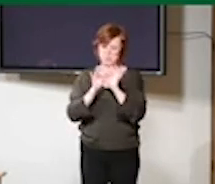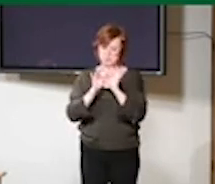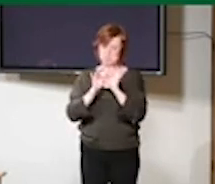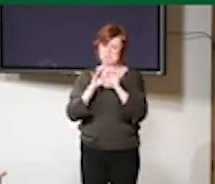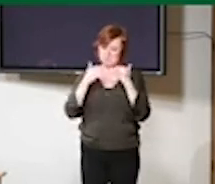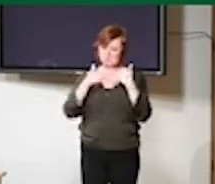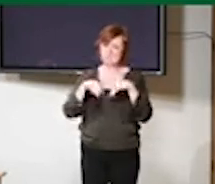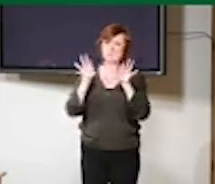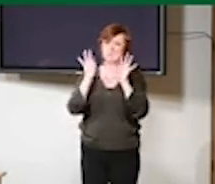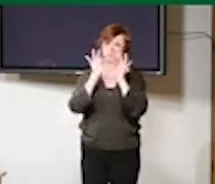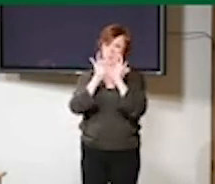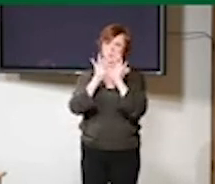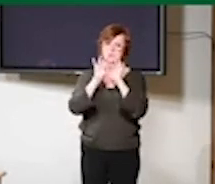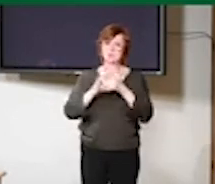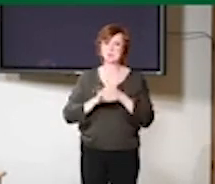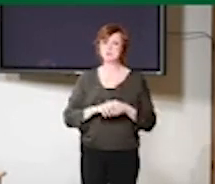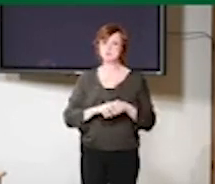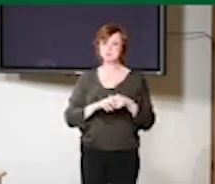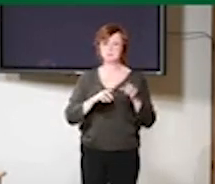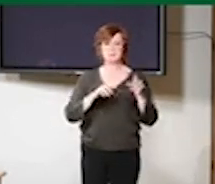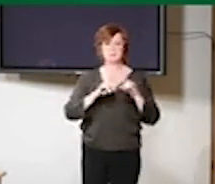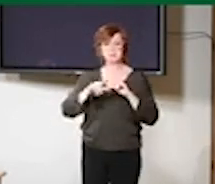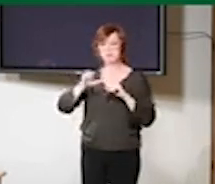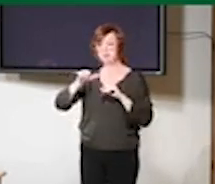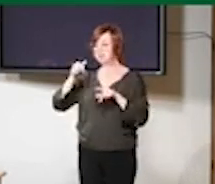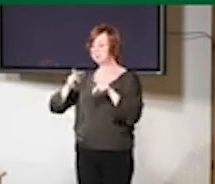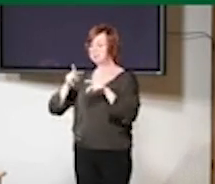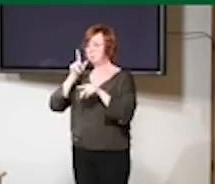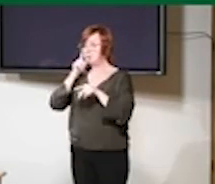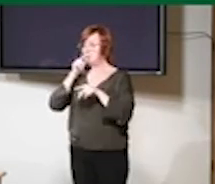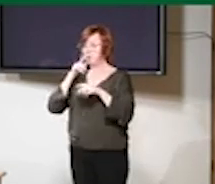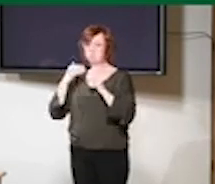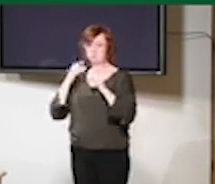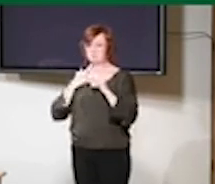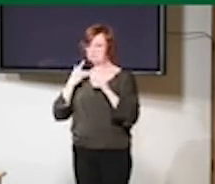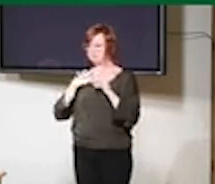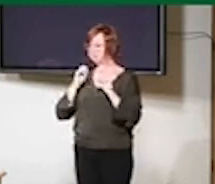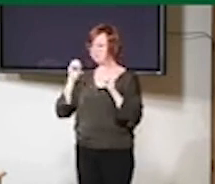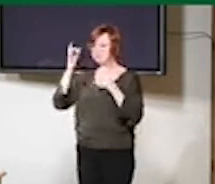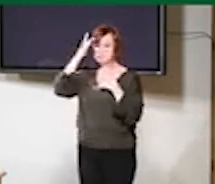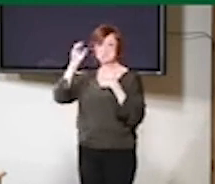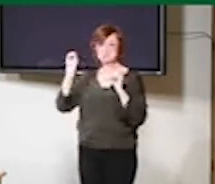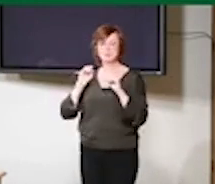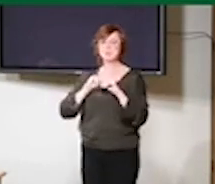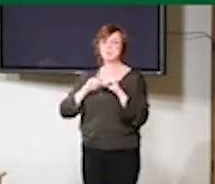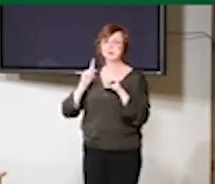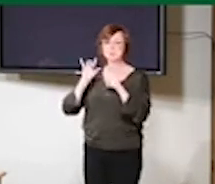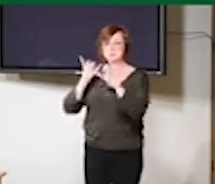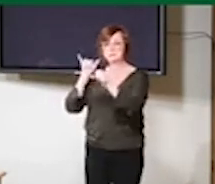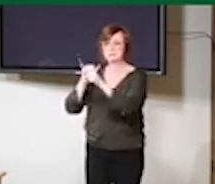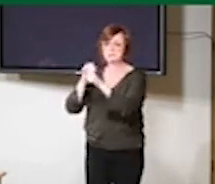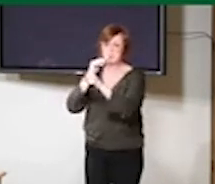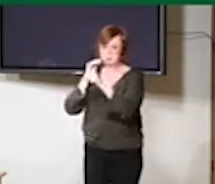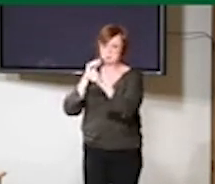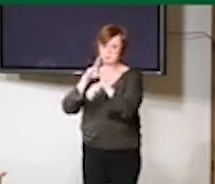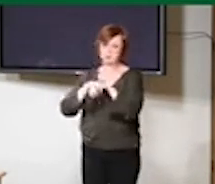But for everyone else, staying at home, unless you have to go out for essential shopping, not